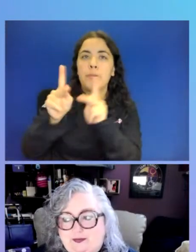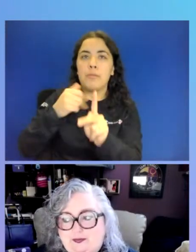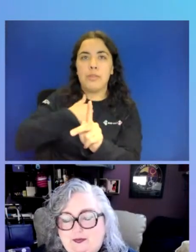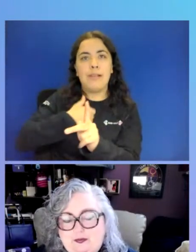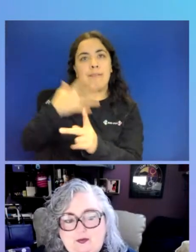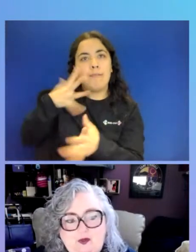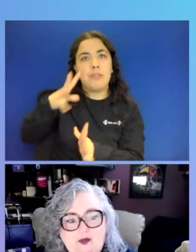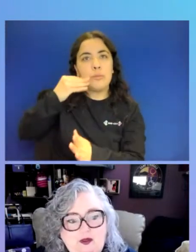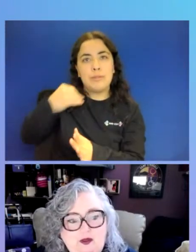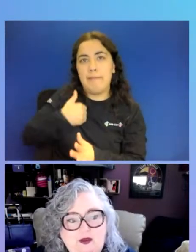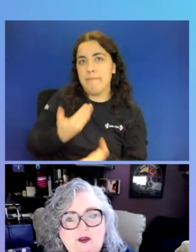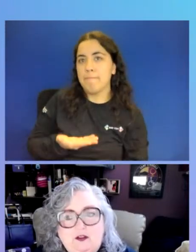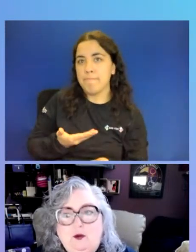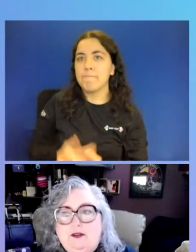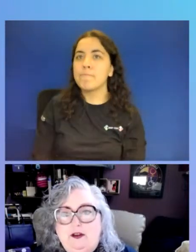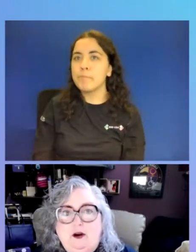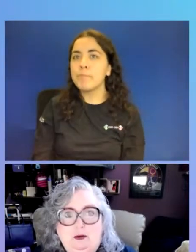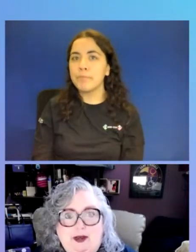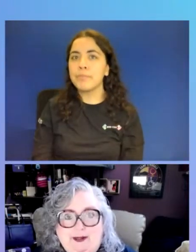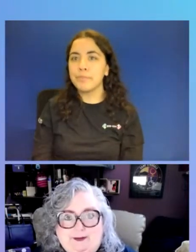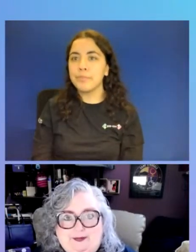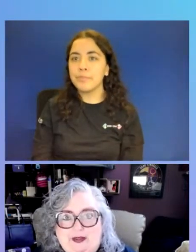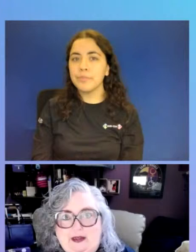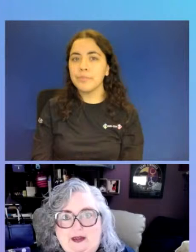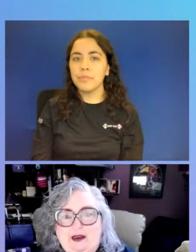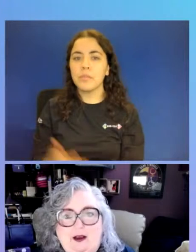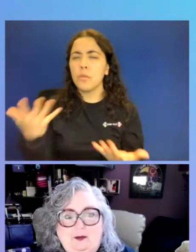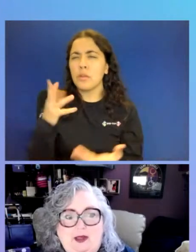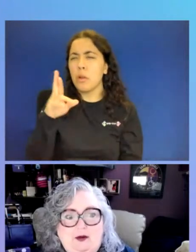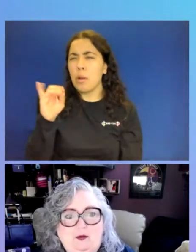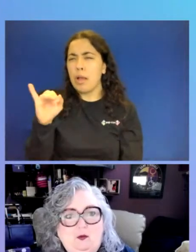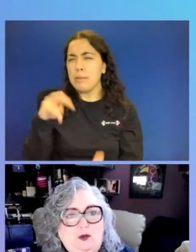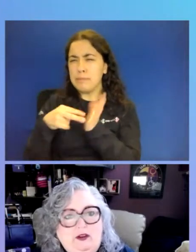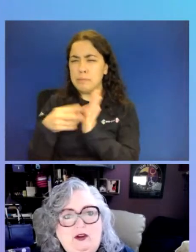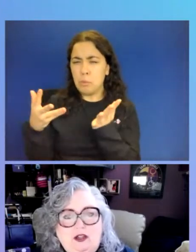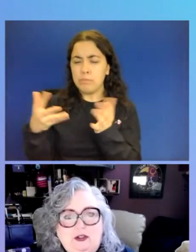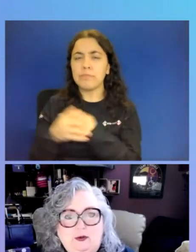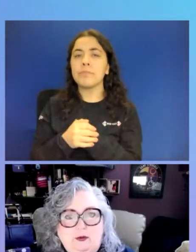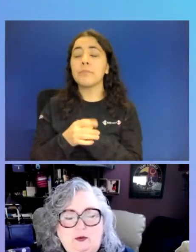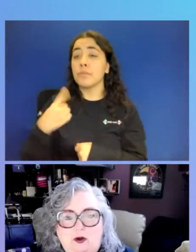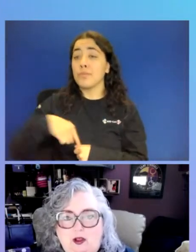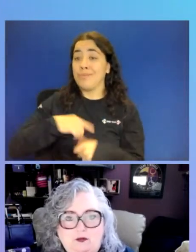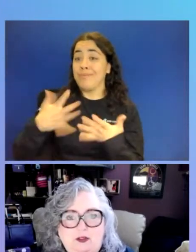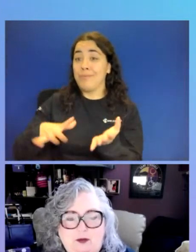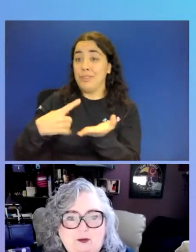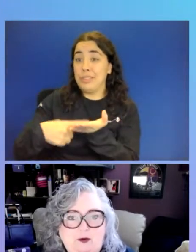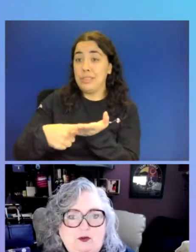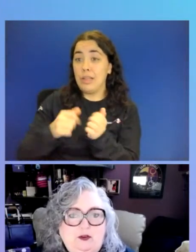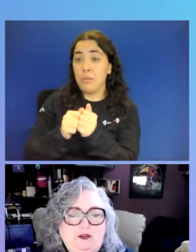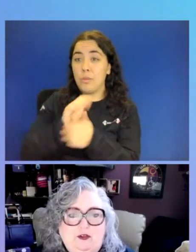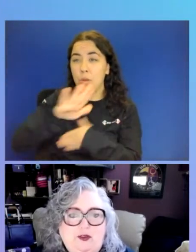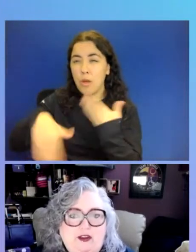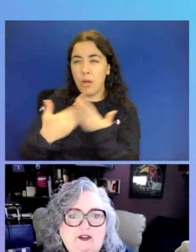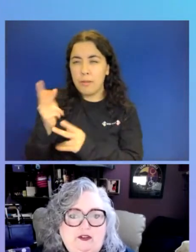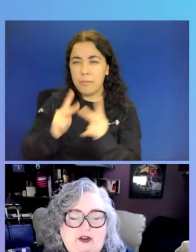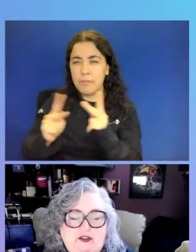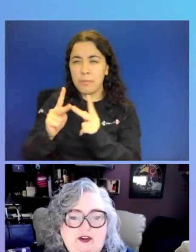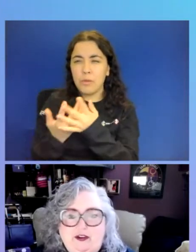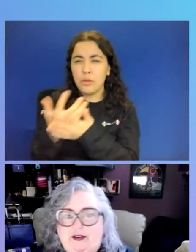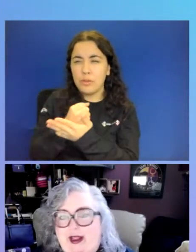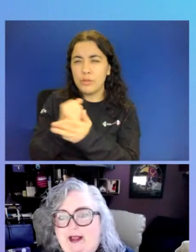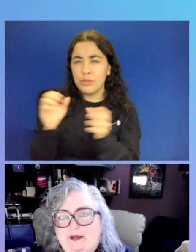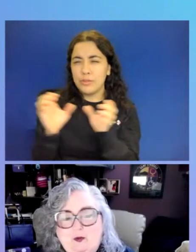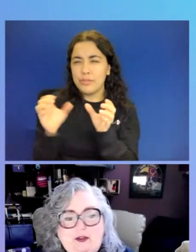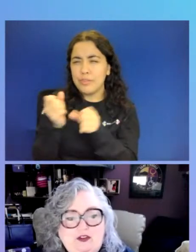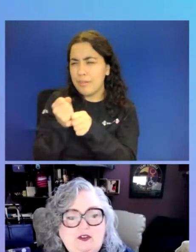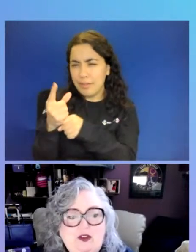that. So what's the ROI? And we talk to all of the people who've earned our certifications each